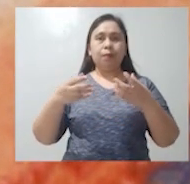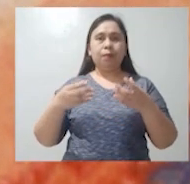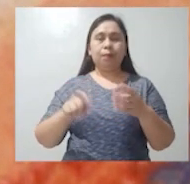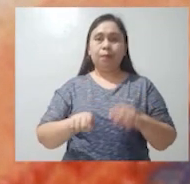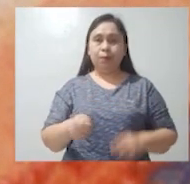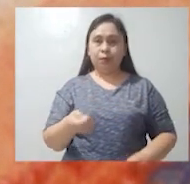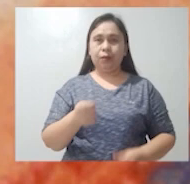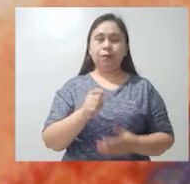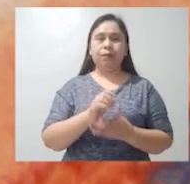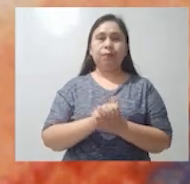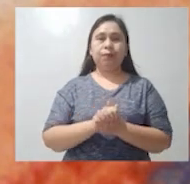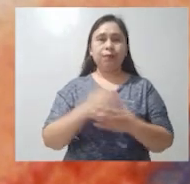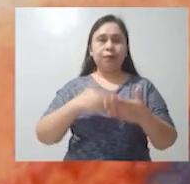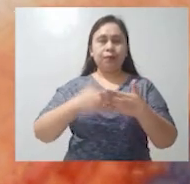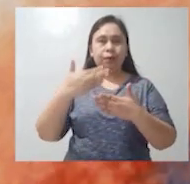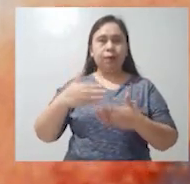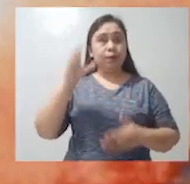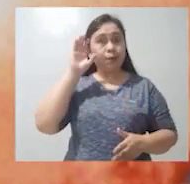Next picture.